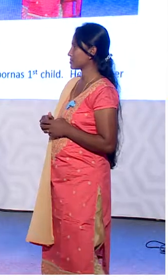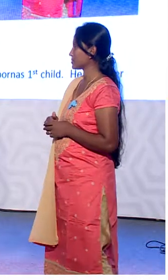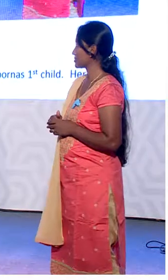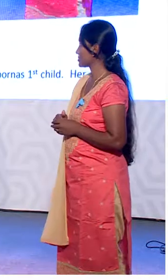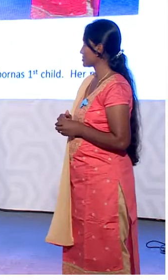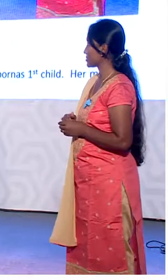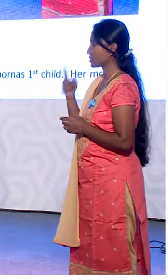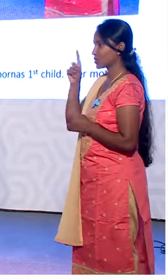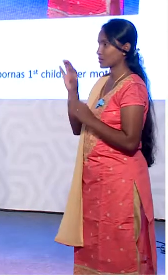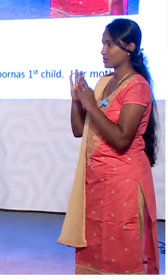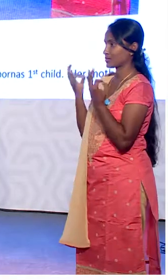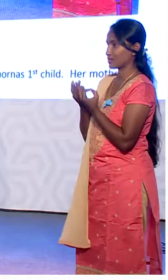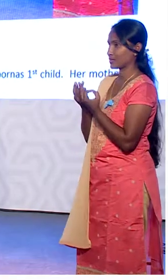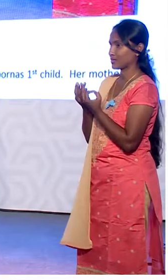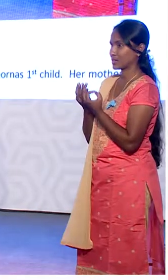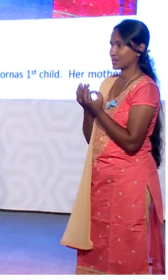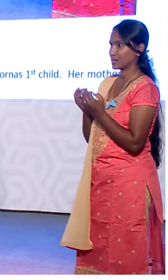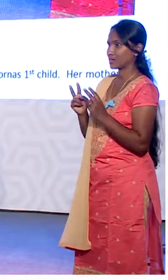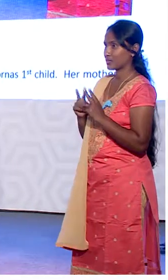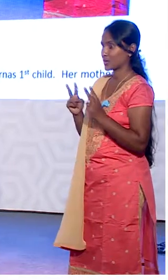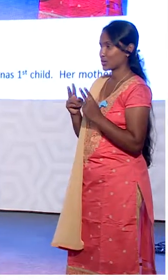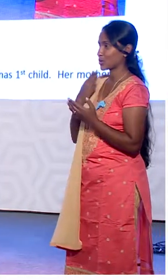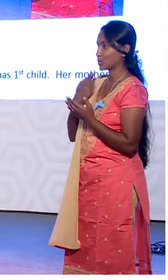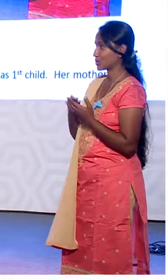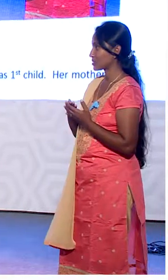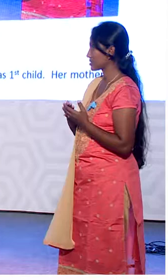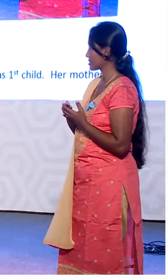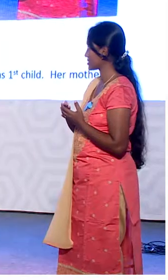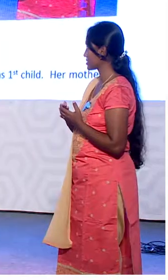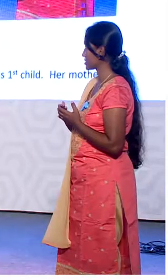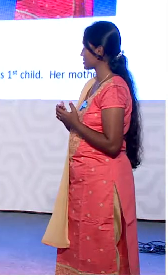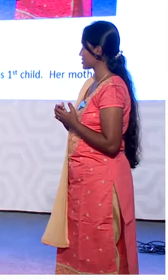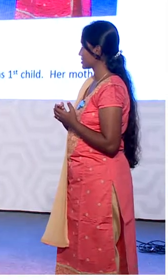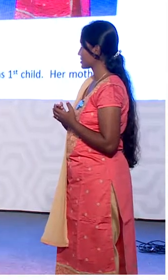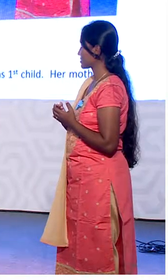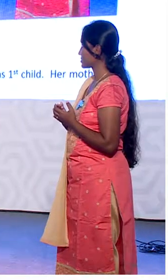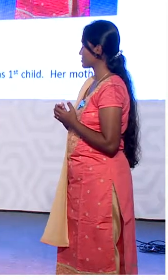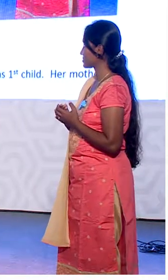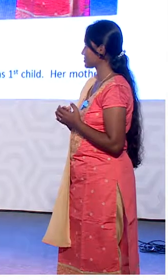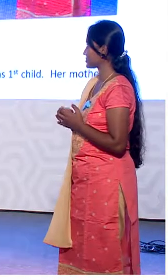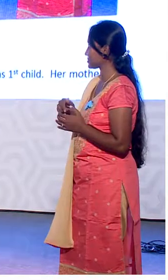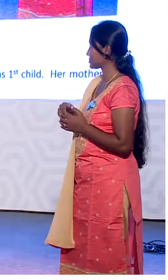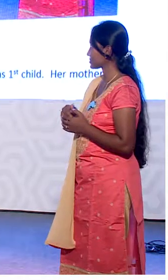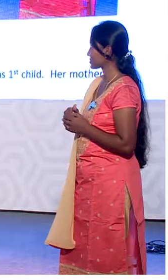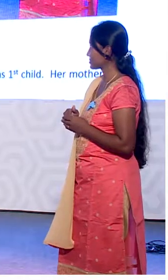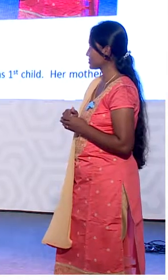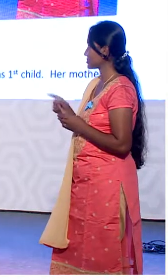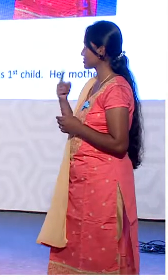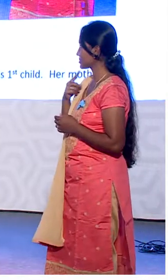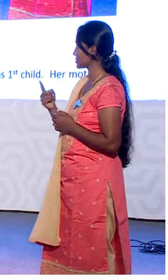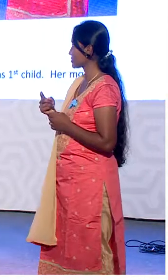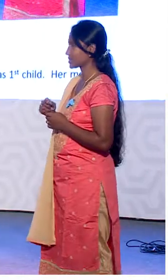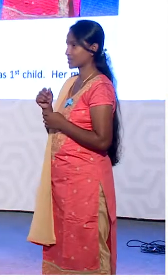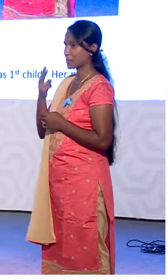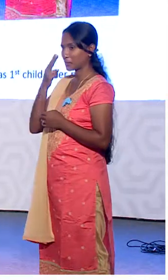And for my family, that was not a very good gain. I heard somebody talking about deaf gain this morning, yeah? So they said it's not